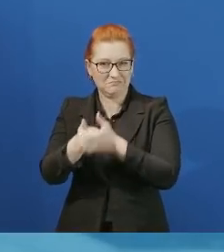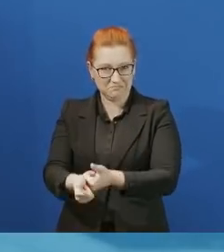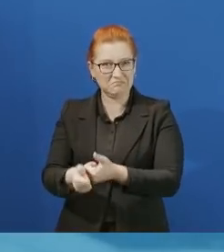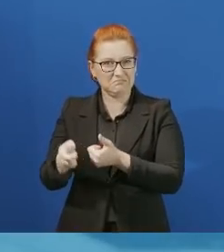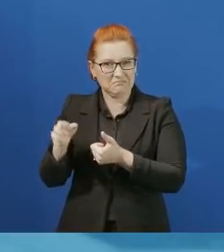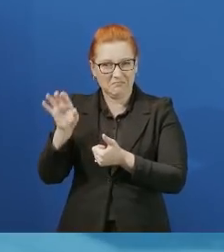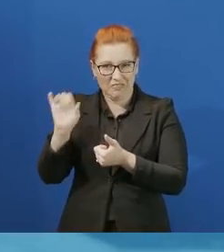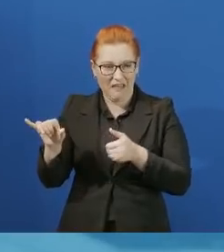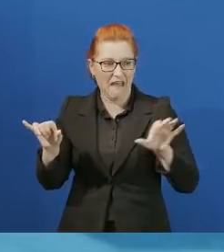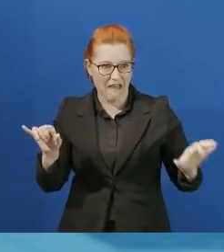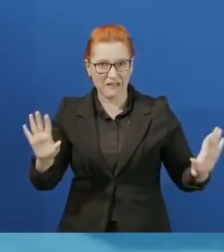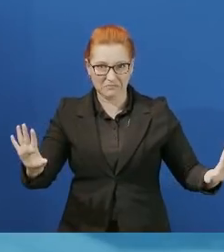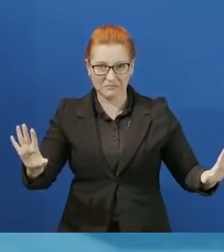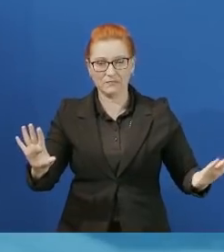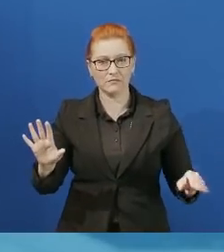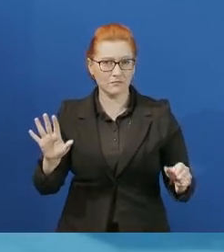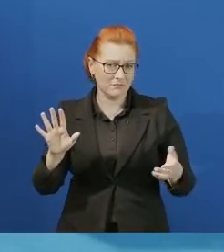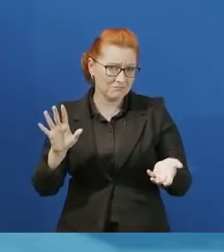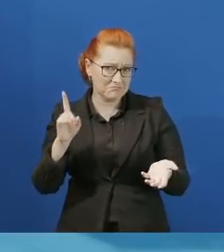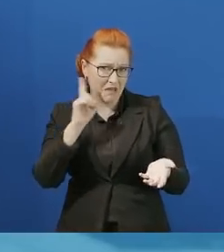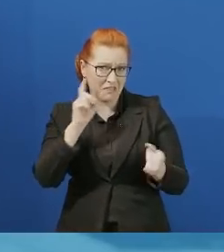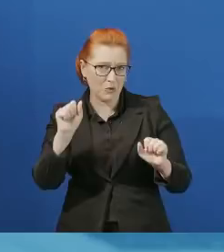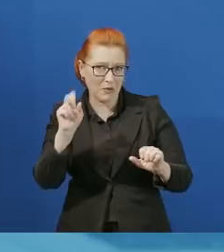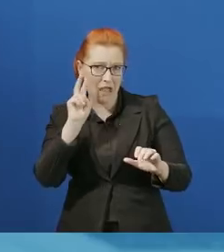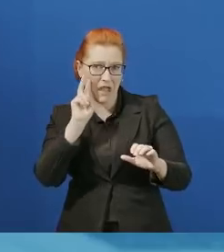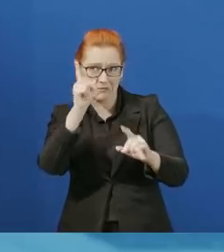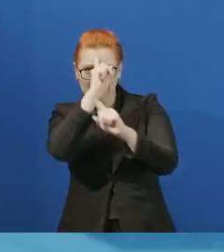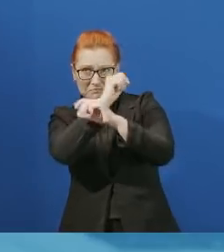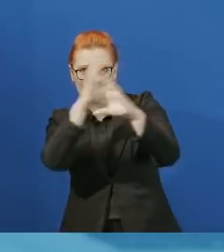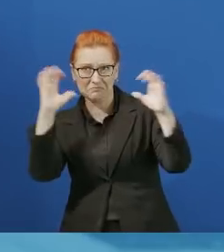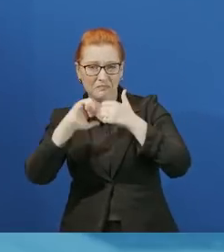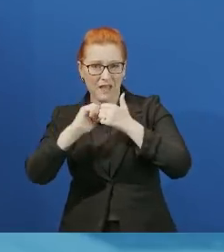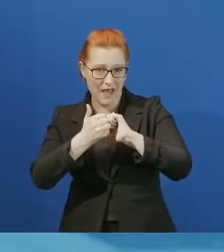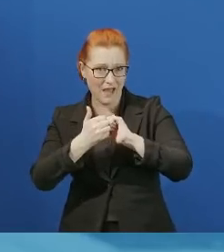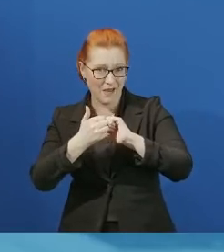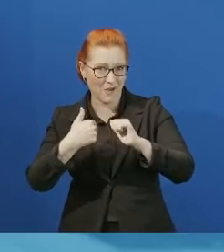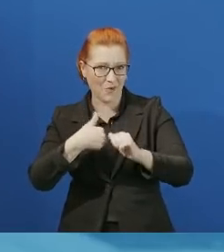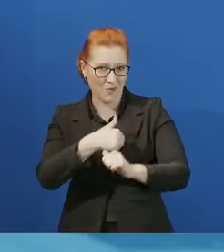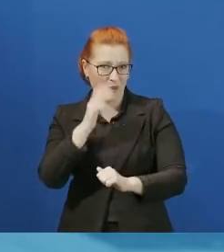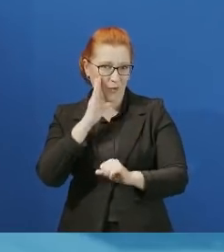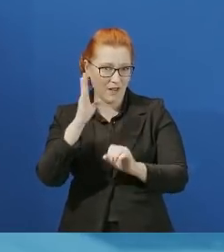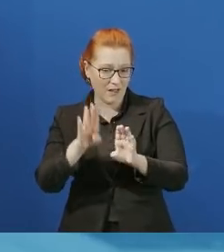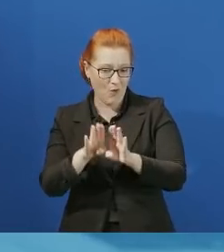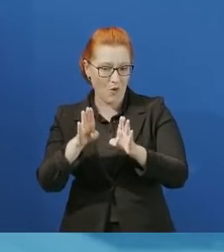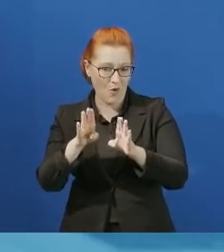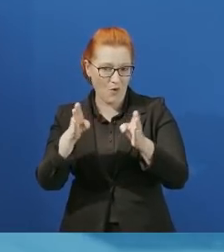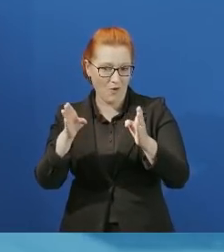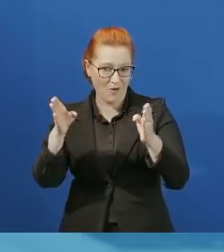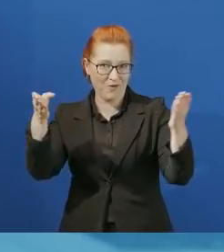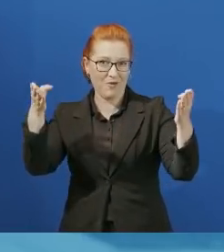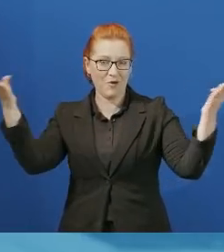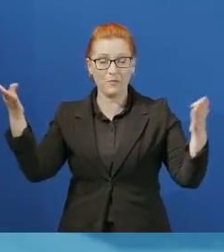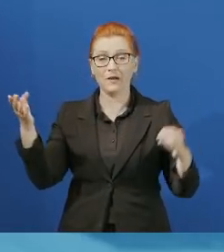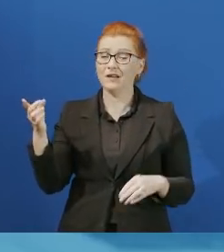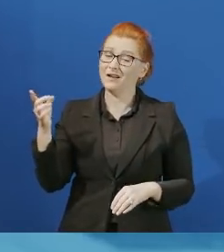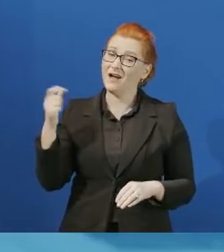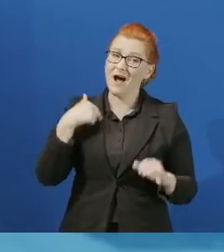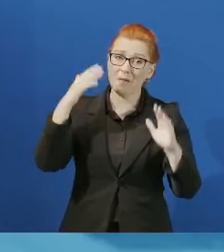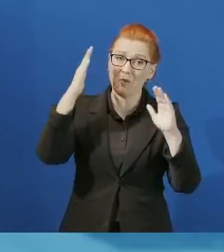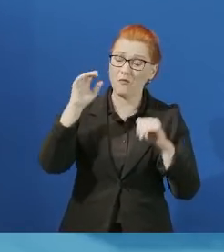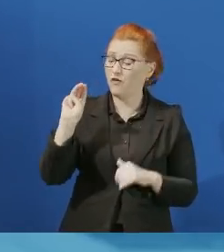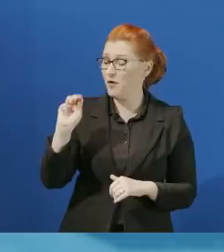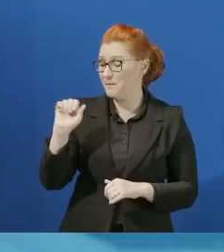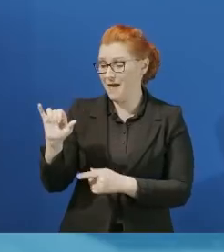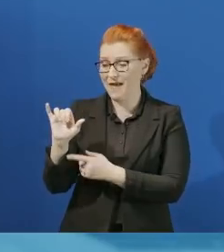think you can kind of see how we can get there. I'm hopeful for the month of May. I think May can be a very positive month. Again, I'd rather